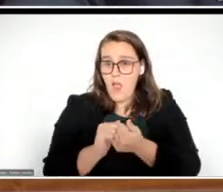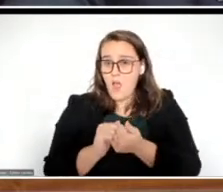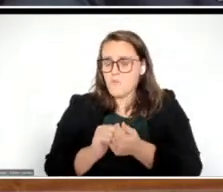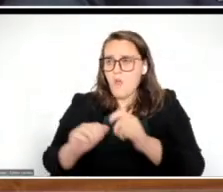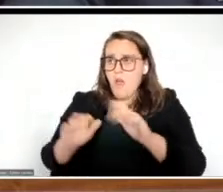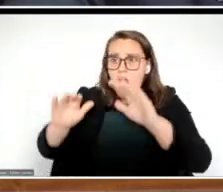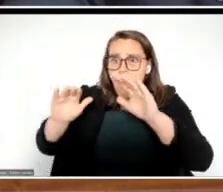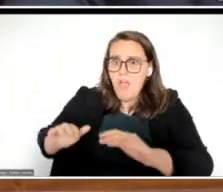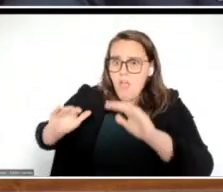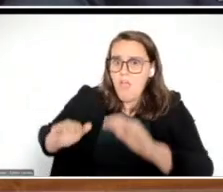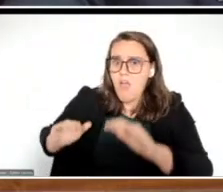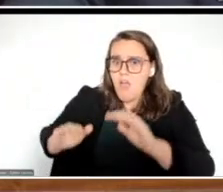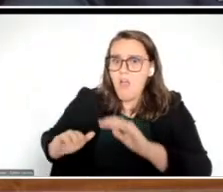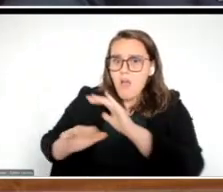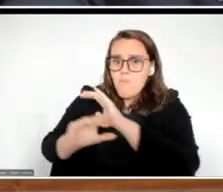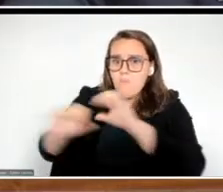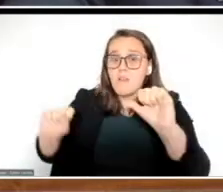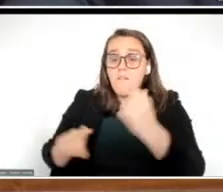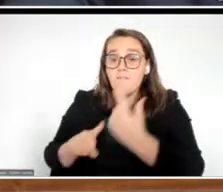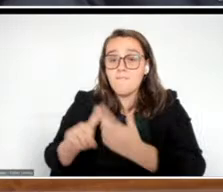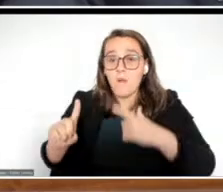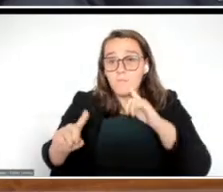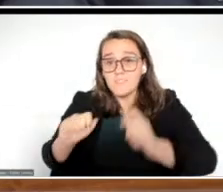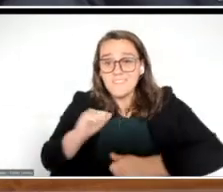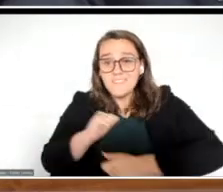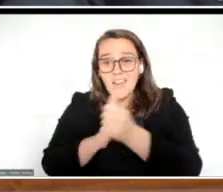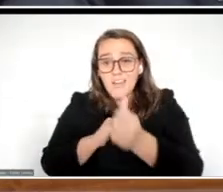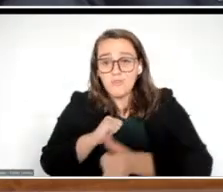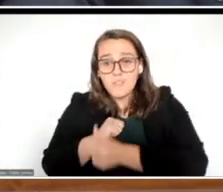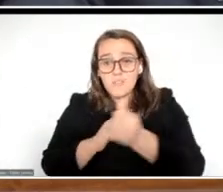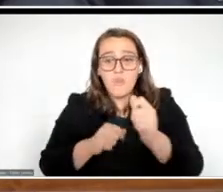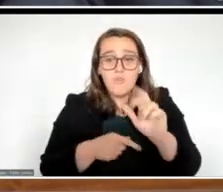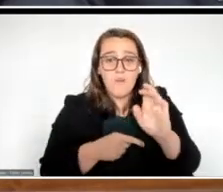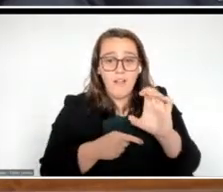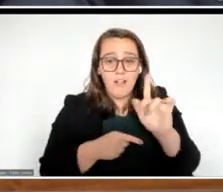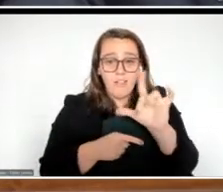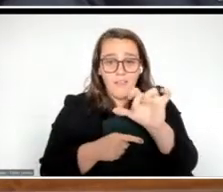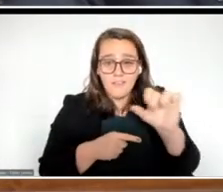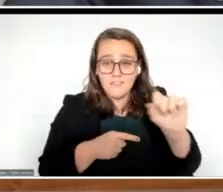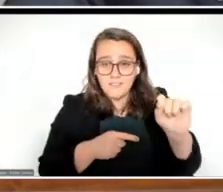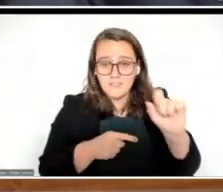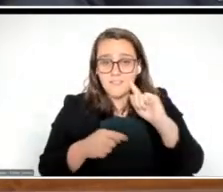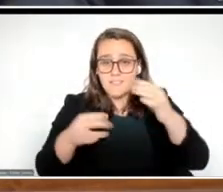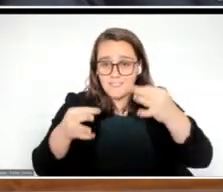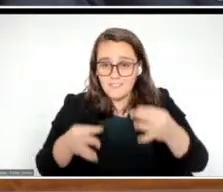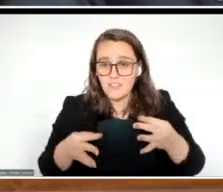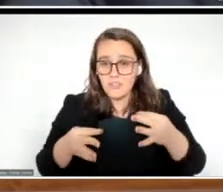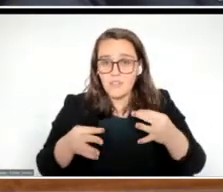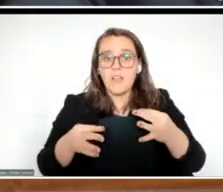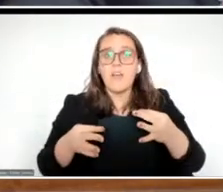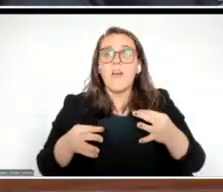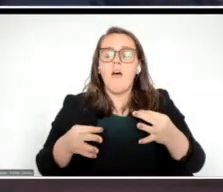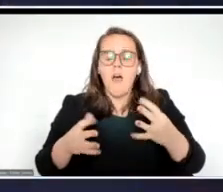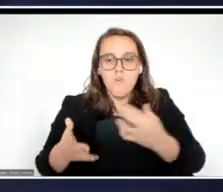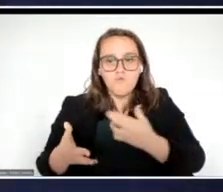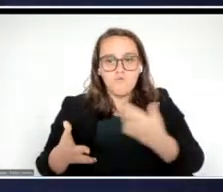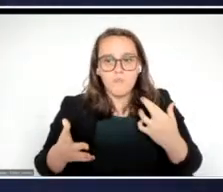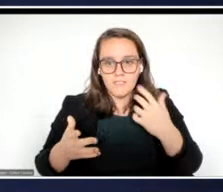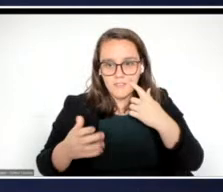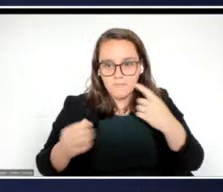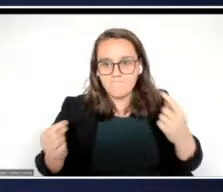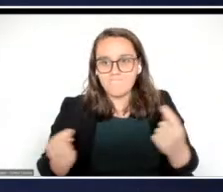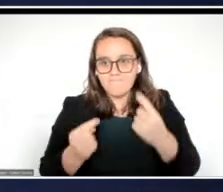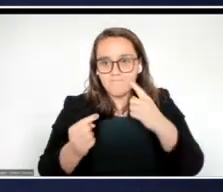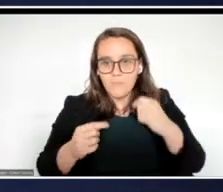dangerous and reckless decision that put people in harm's way. Take a look at the Secret Service email